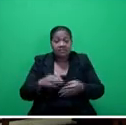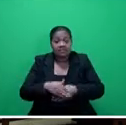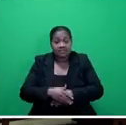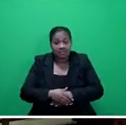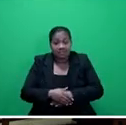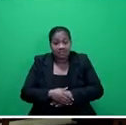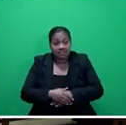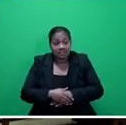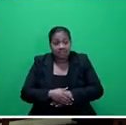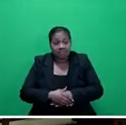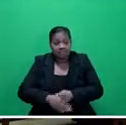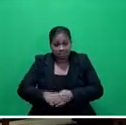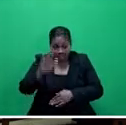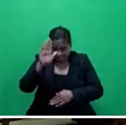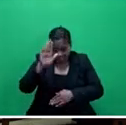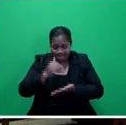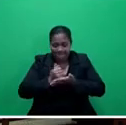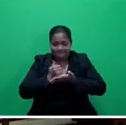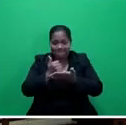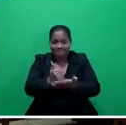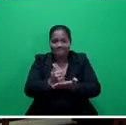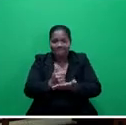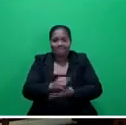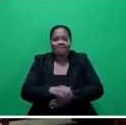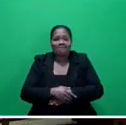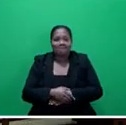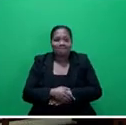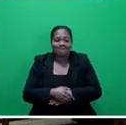Honorable Speaker, sir, I second the motion.